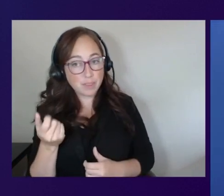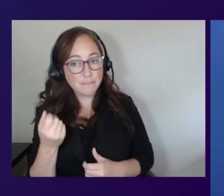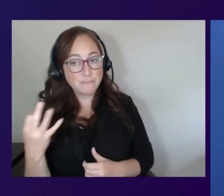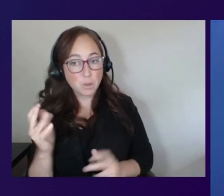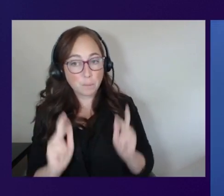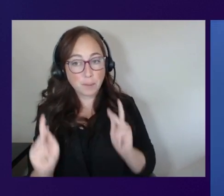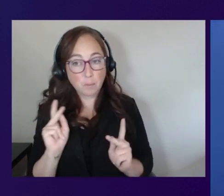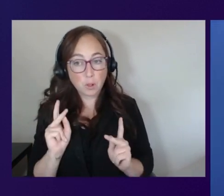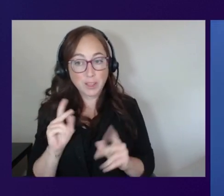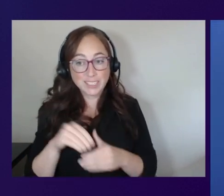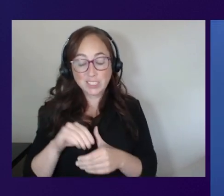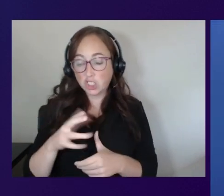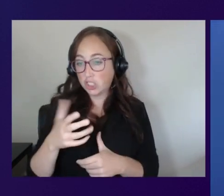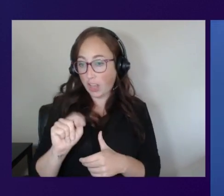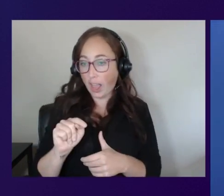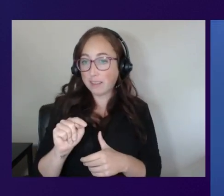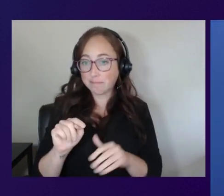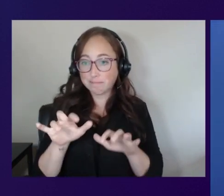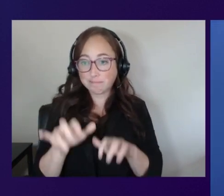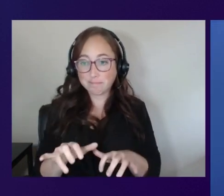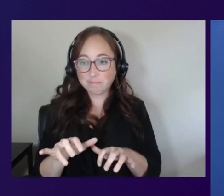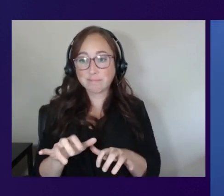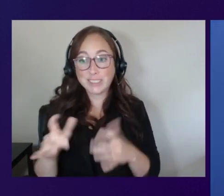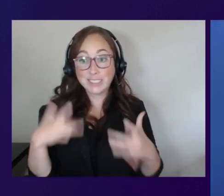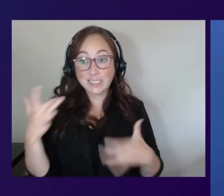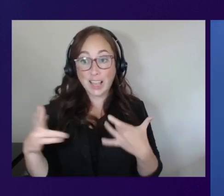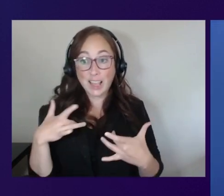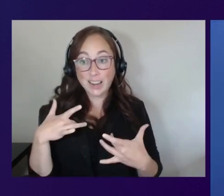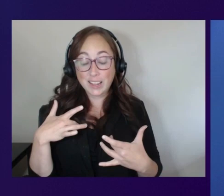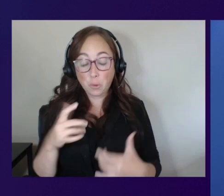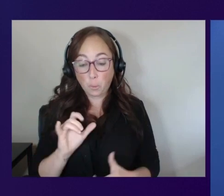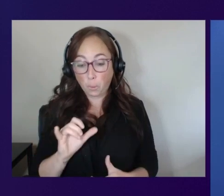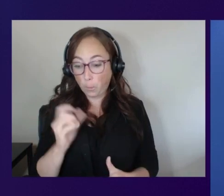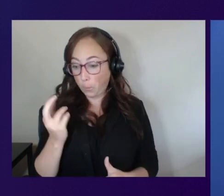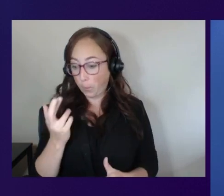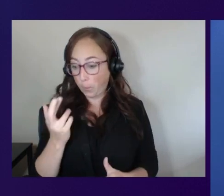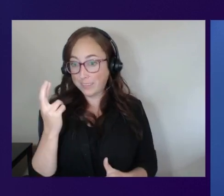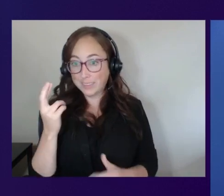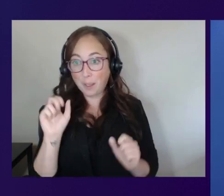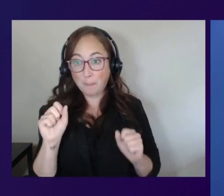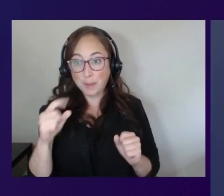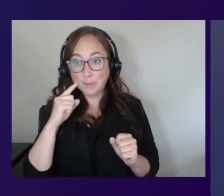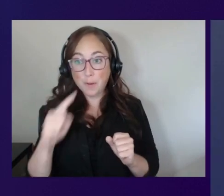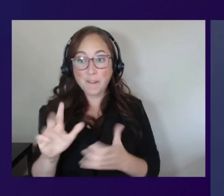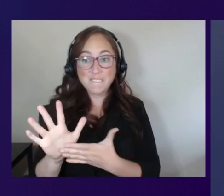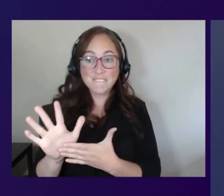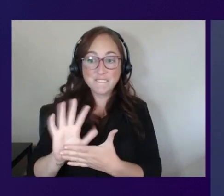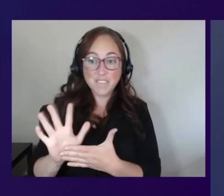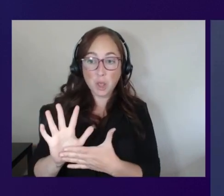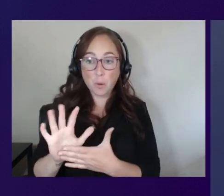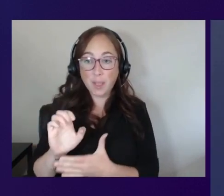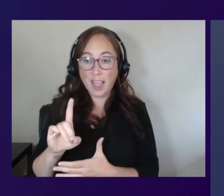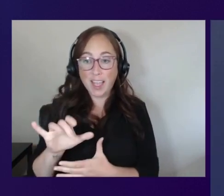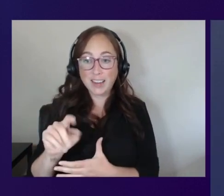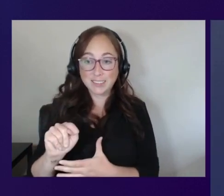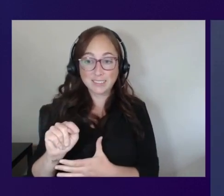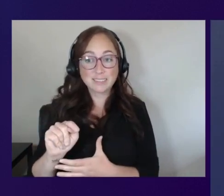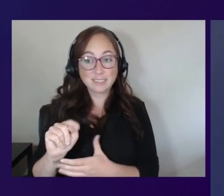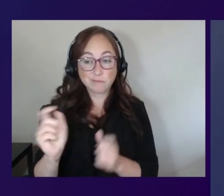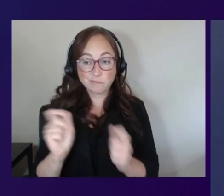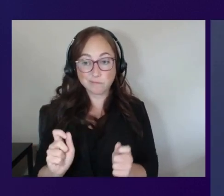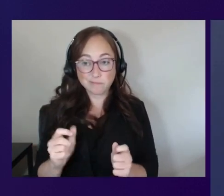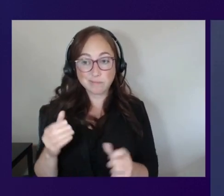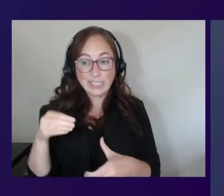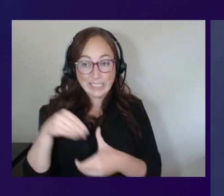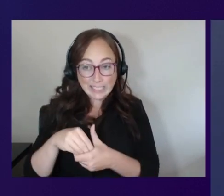excited about and kind of realizing the potential for video editing within these